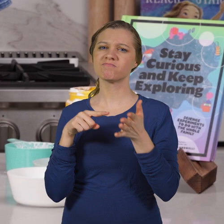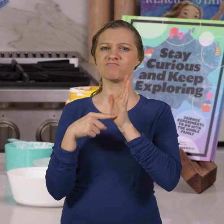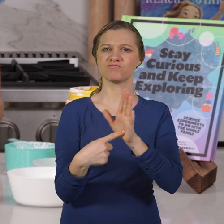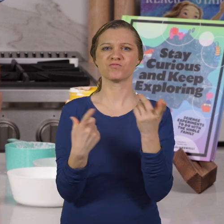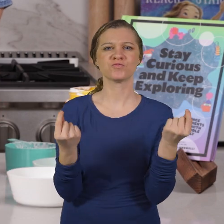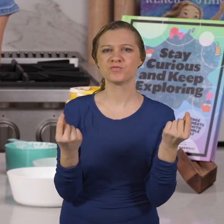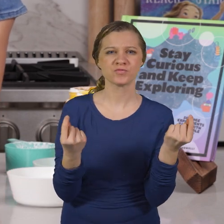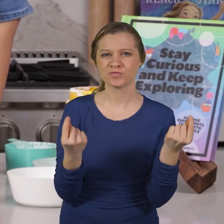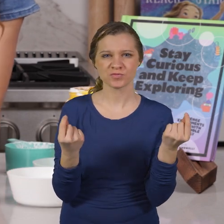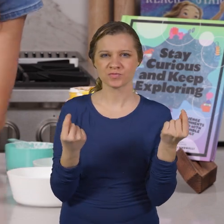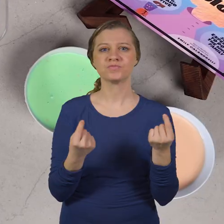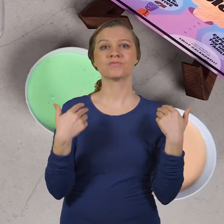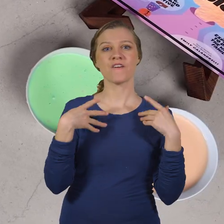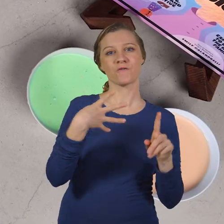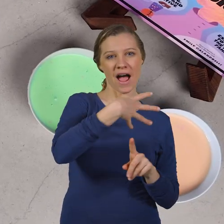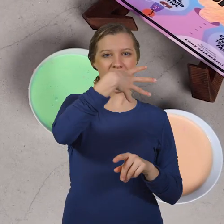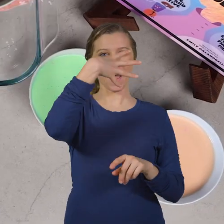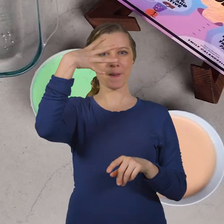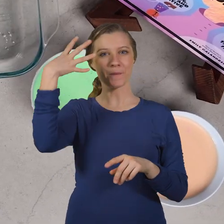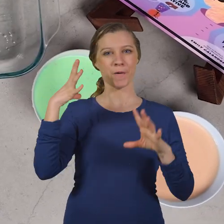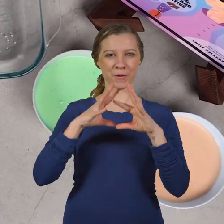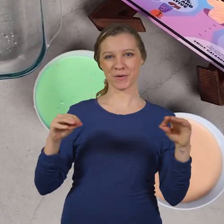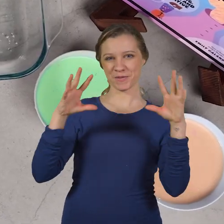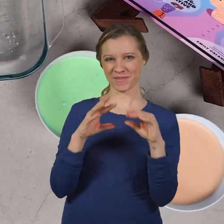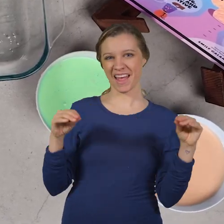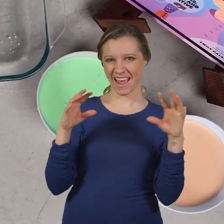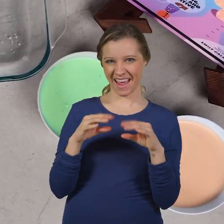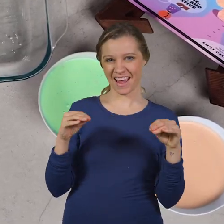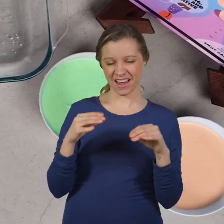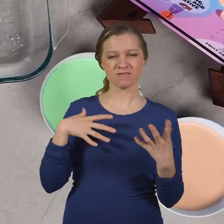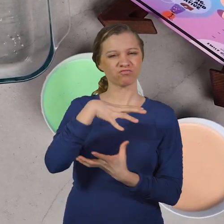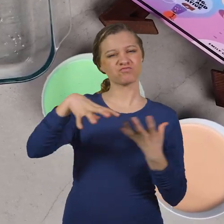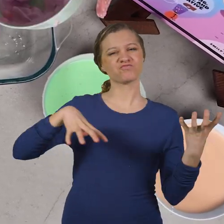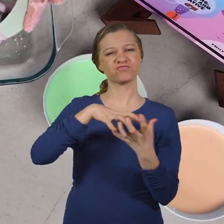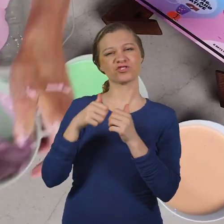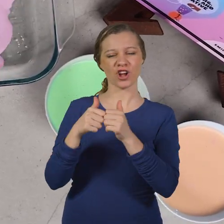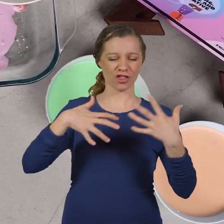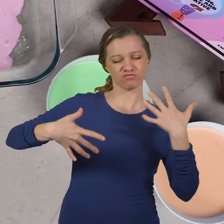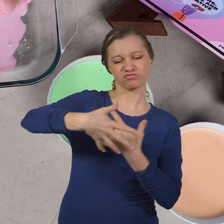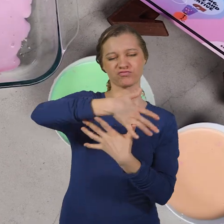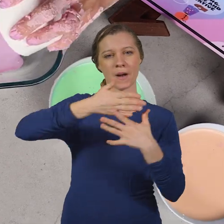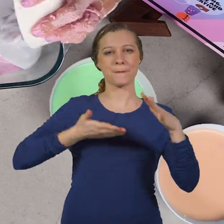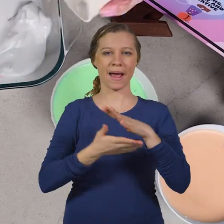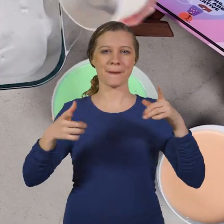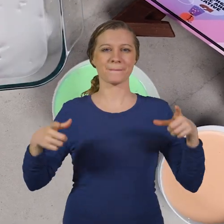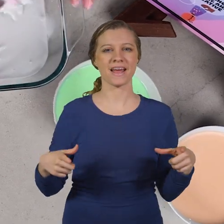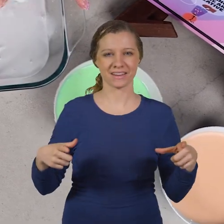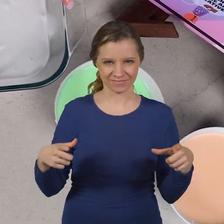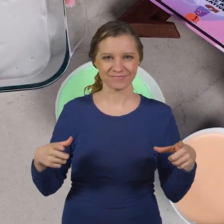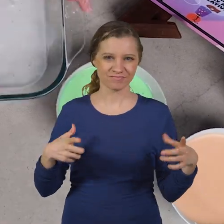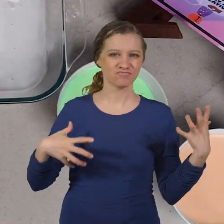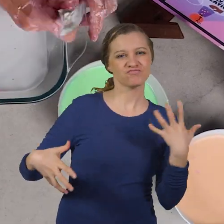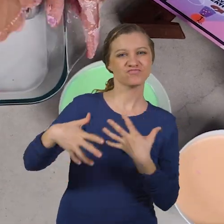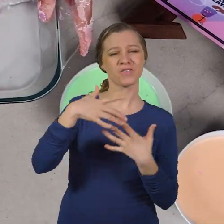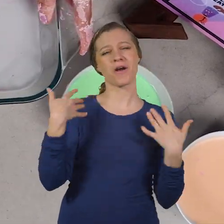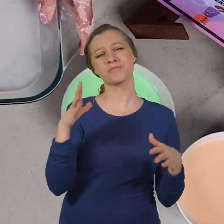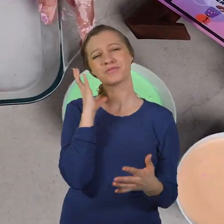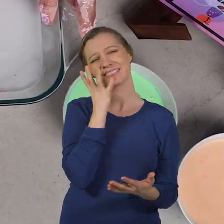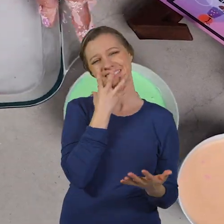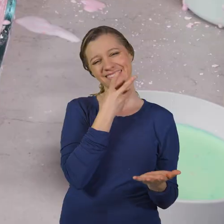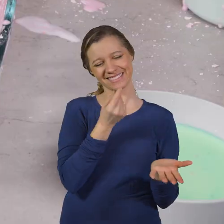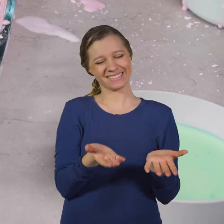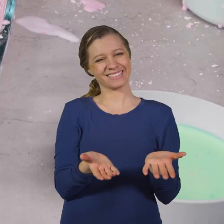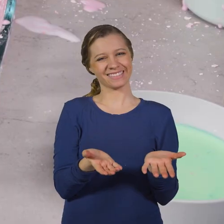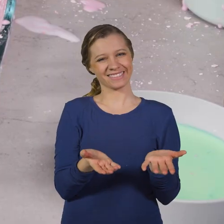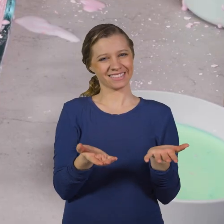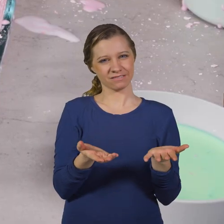show you what else we can do with this. I made rainbow oobleck and I'm just mixing them all together in a baking pan because it looks